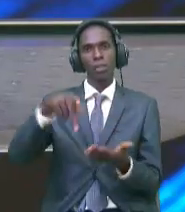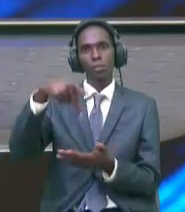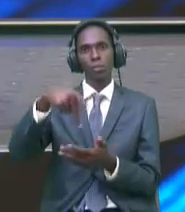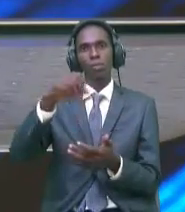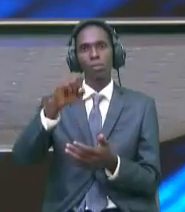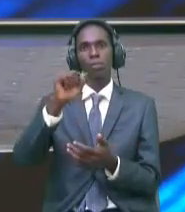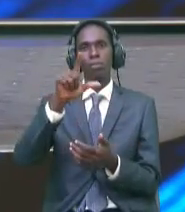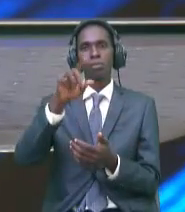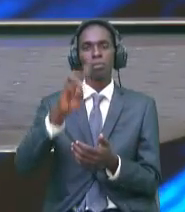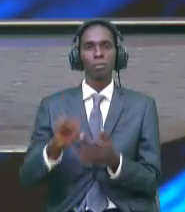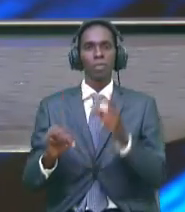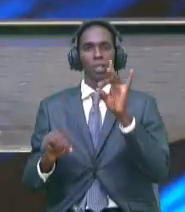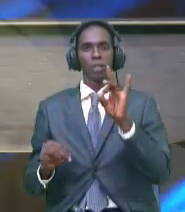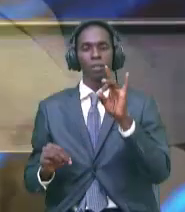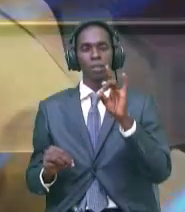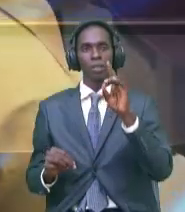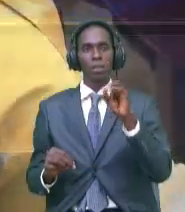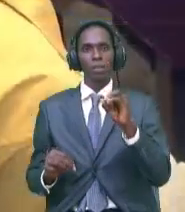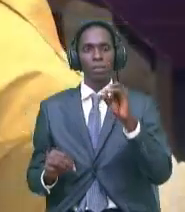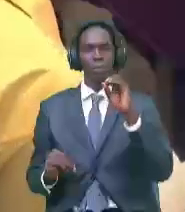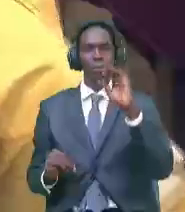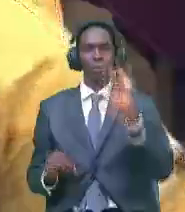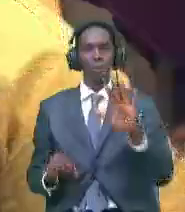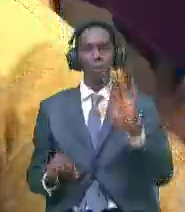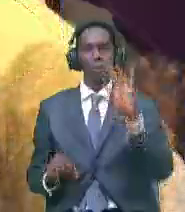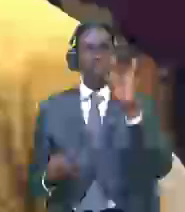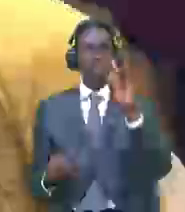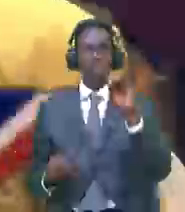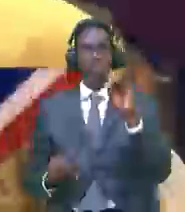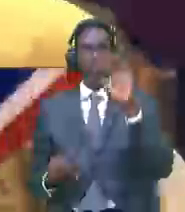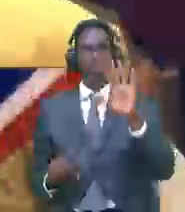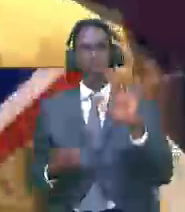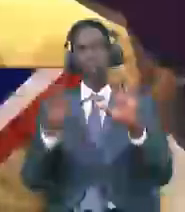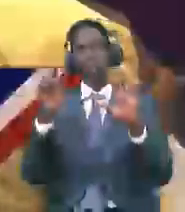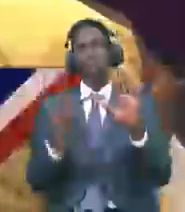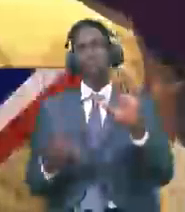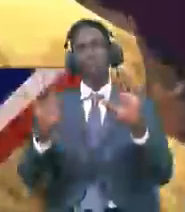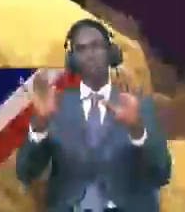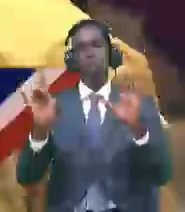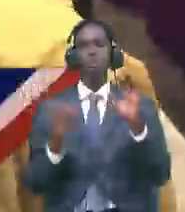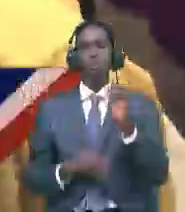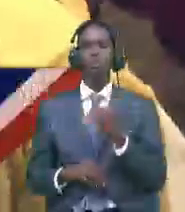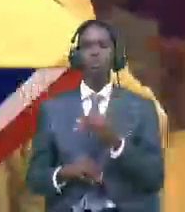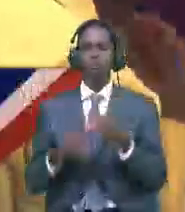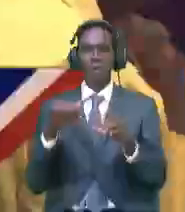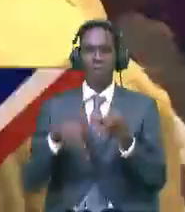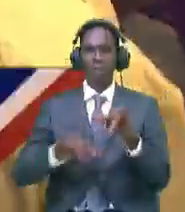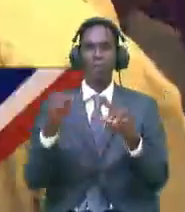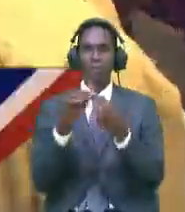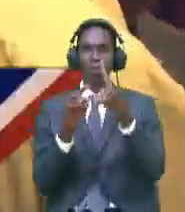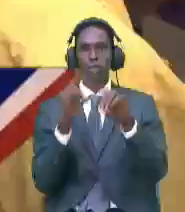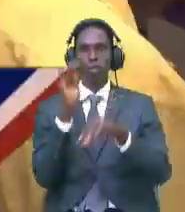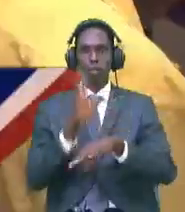85, reading from verse 8, that says, the call of saints and the character of